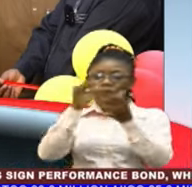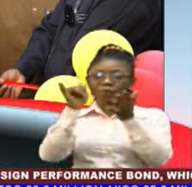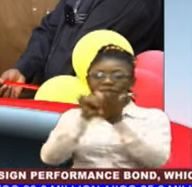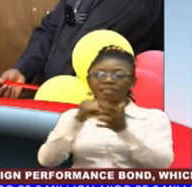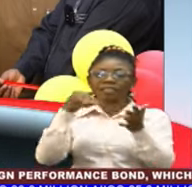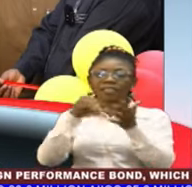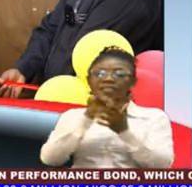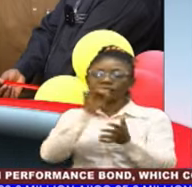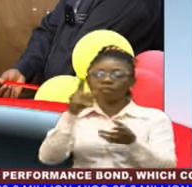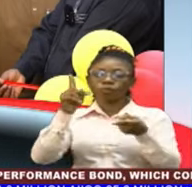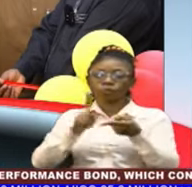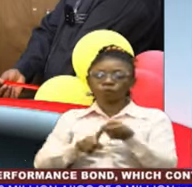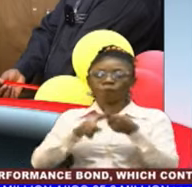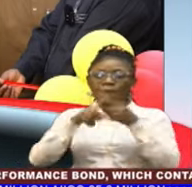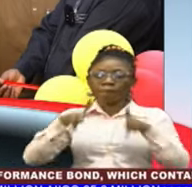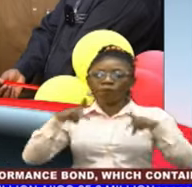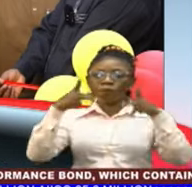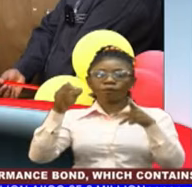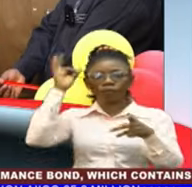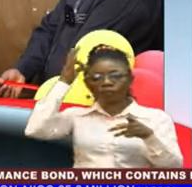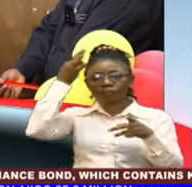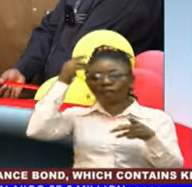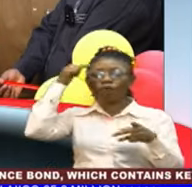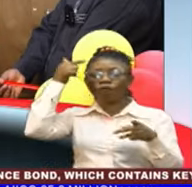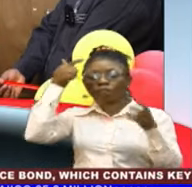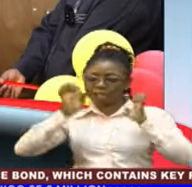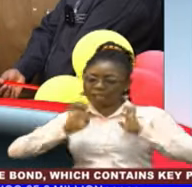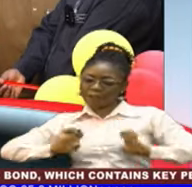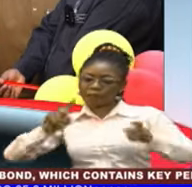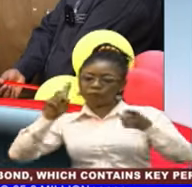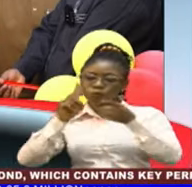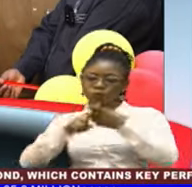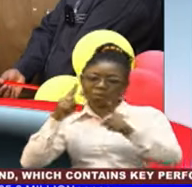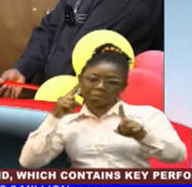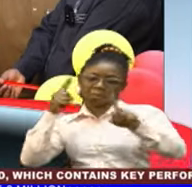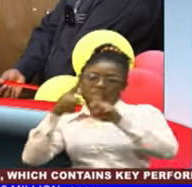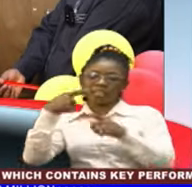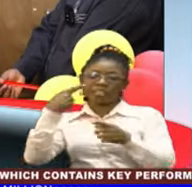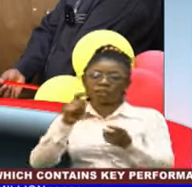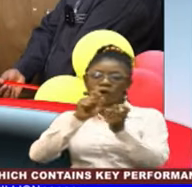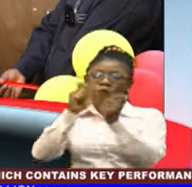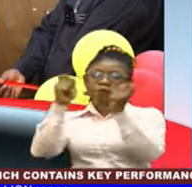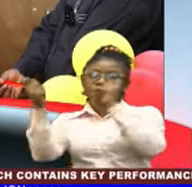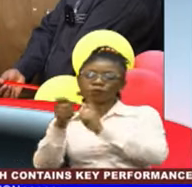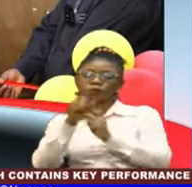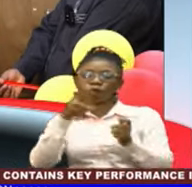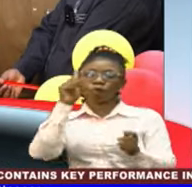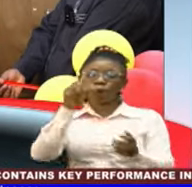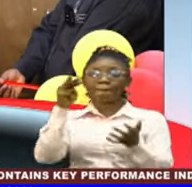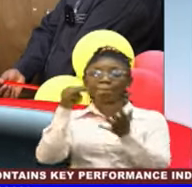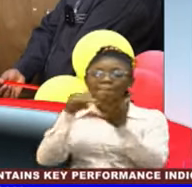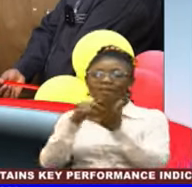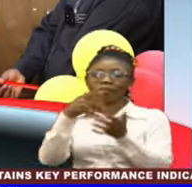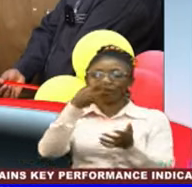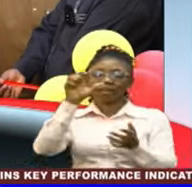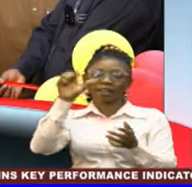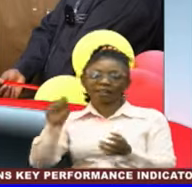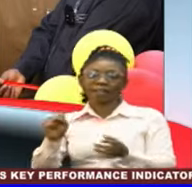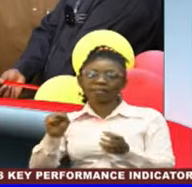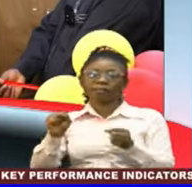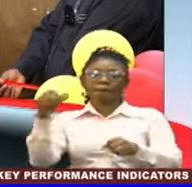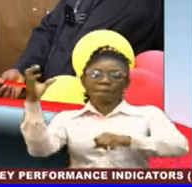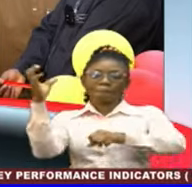to fast-track federal government's efforts toward targeting the conversion of 1 million gas-powered vehicles in